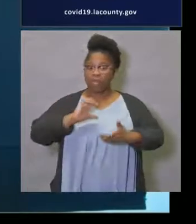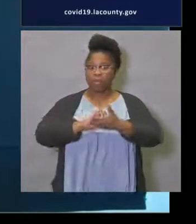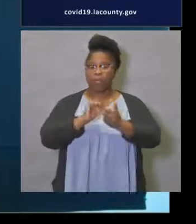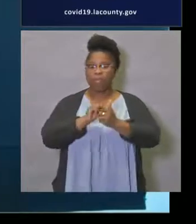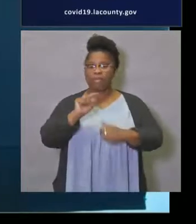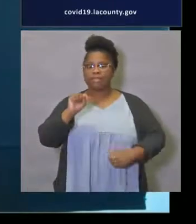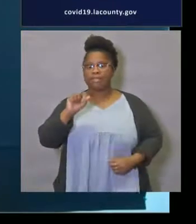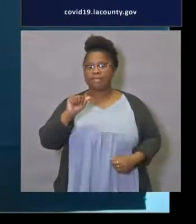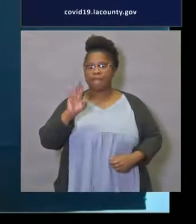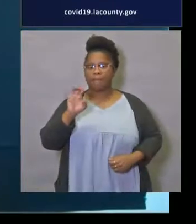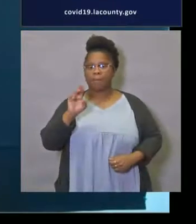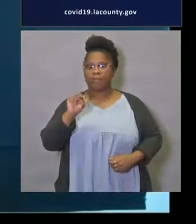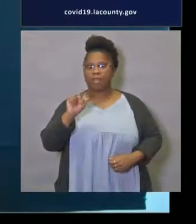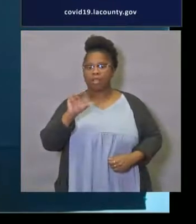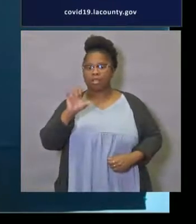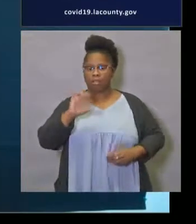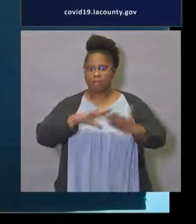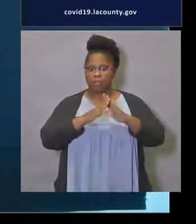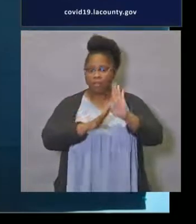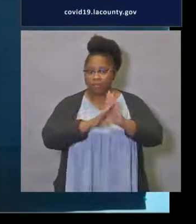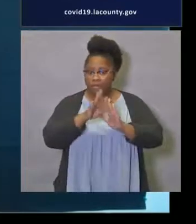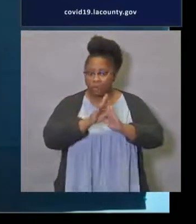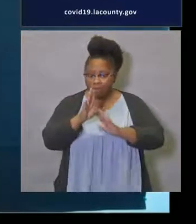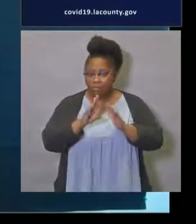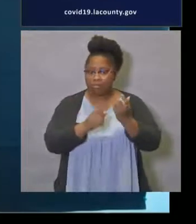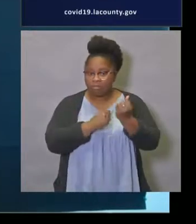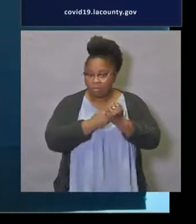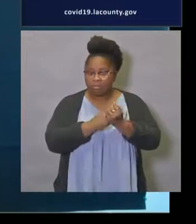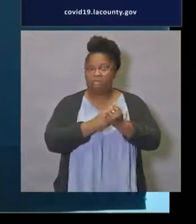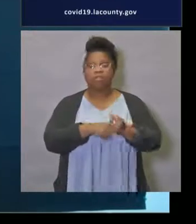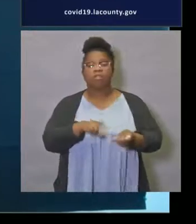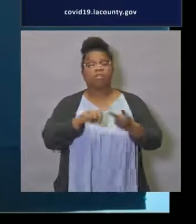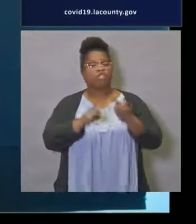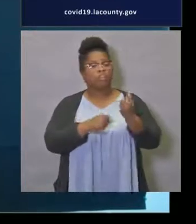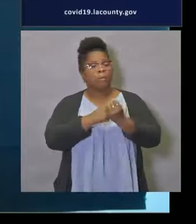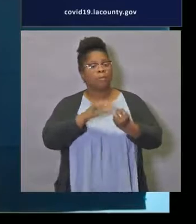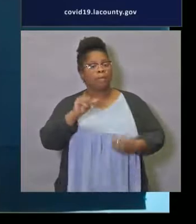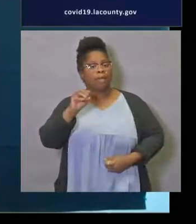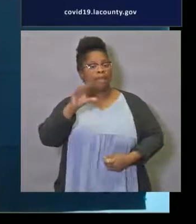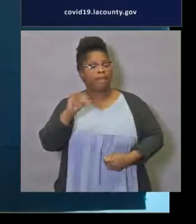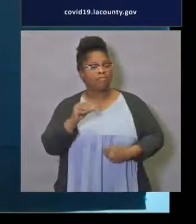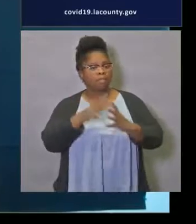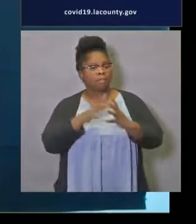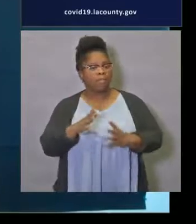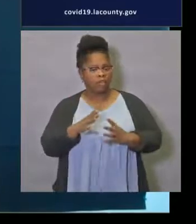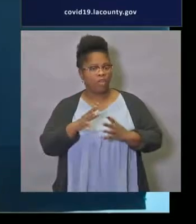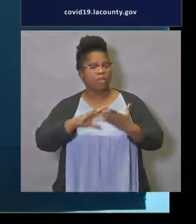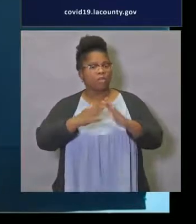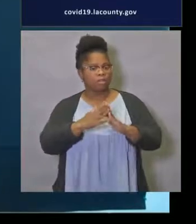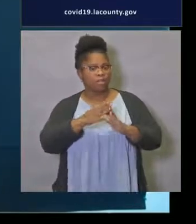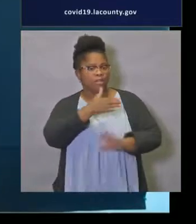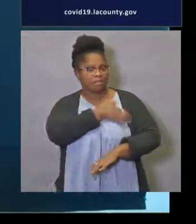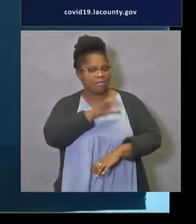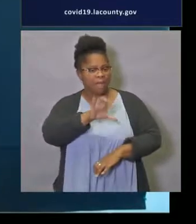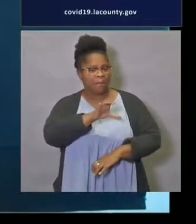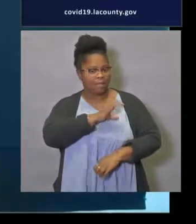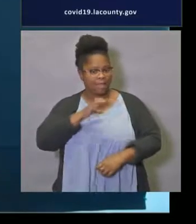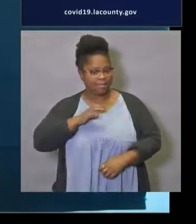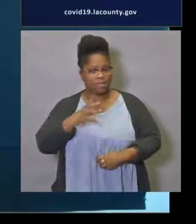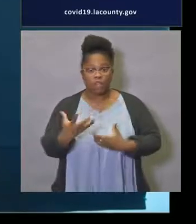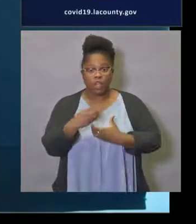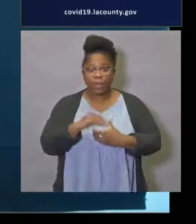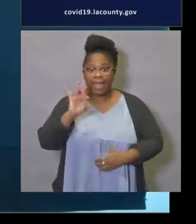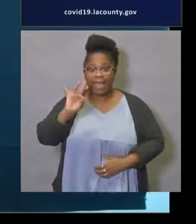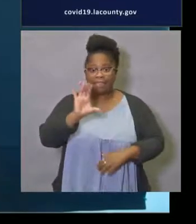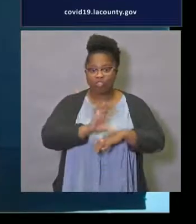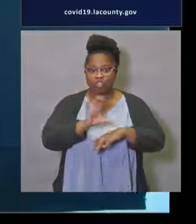Community Development Corporation and supported by the African American Community Empowerment Council includes 8 churches that